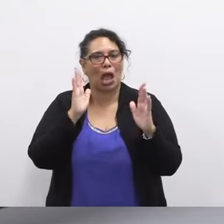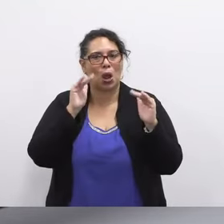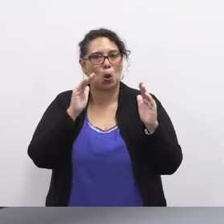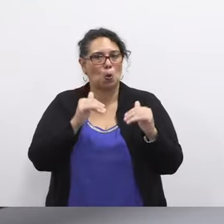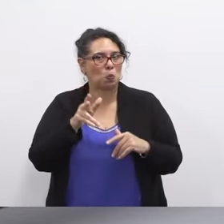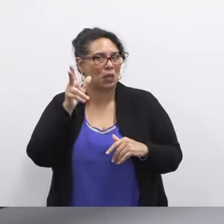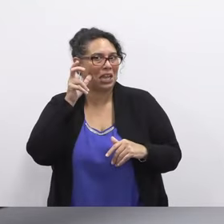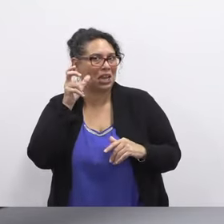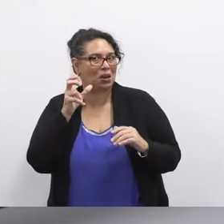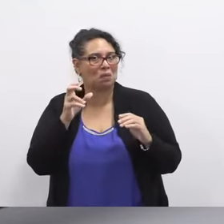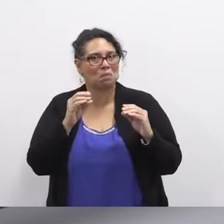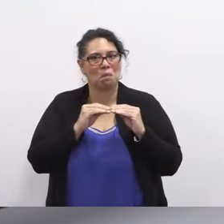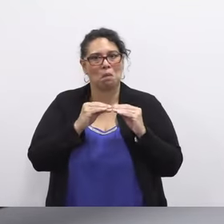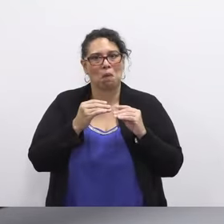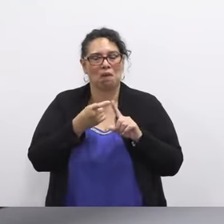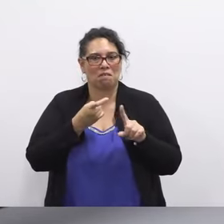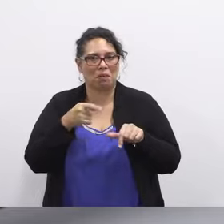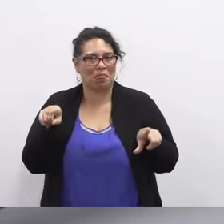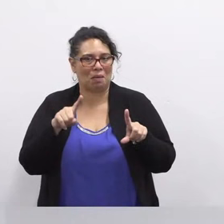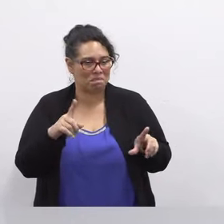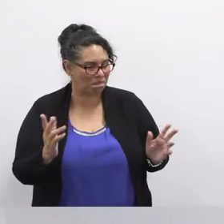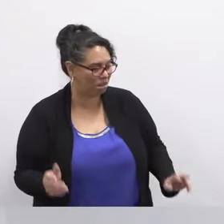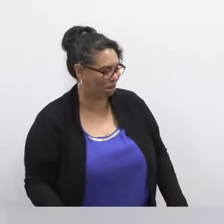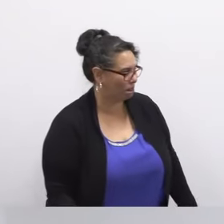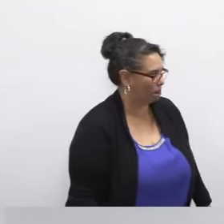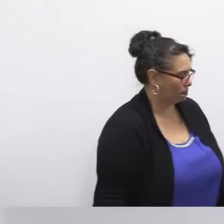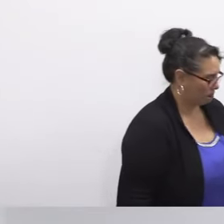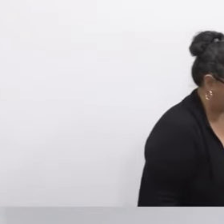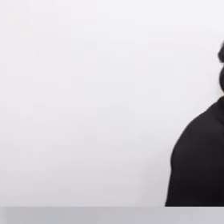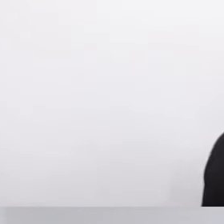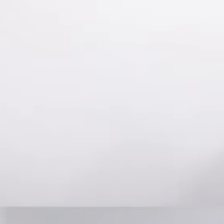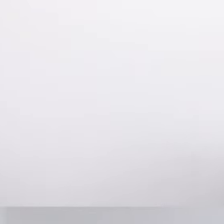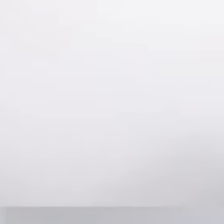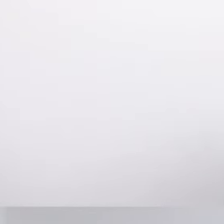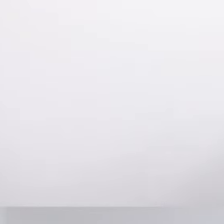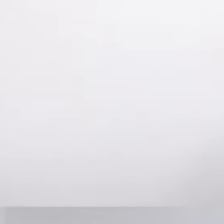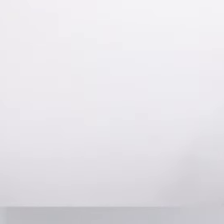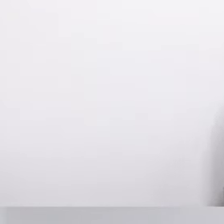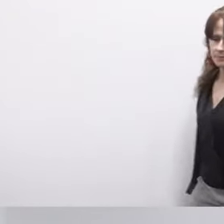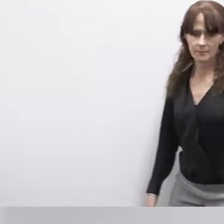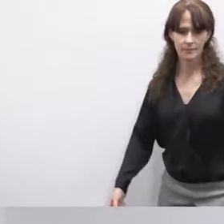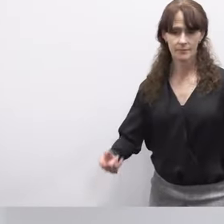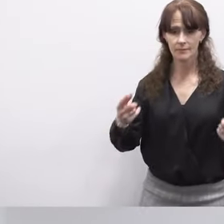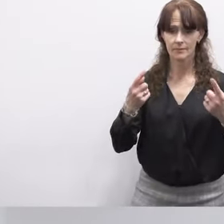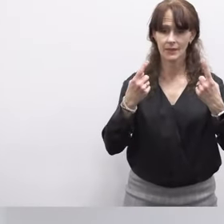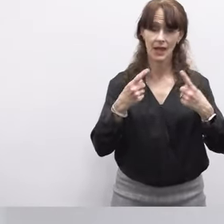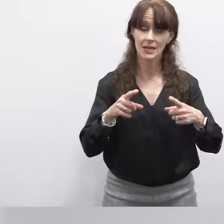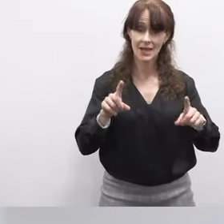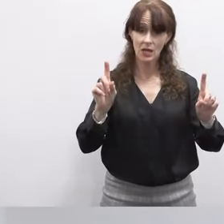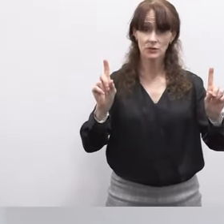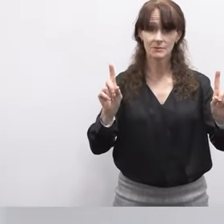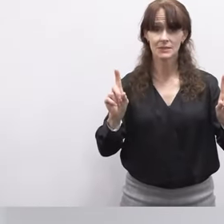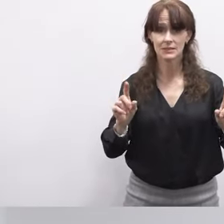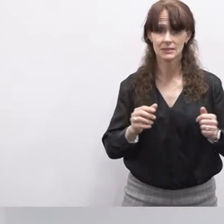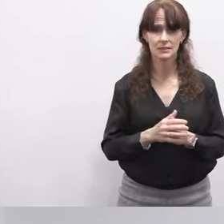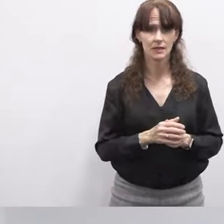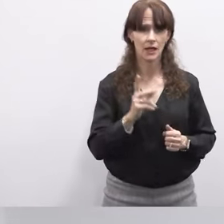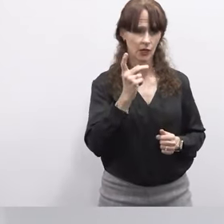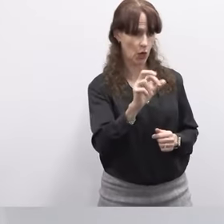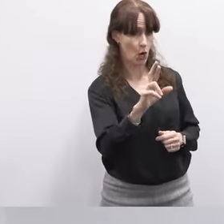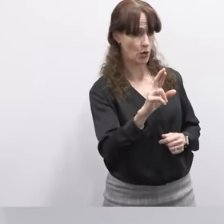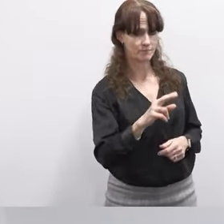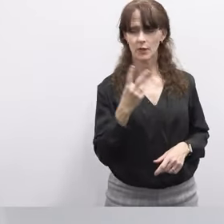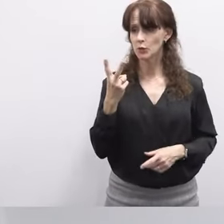I'll end with that. Thank you, Dr. Baker. Any announcements, colleagues? So just two quick